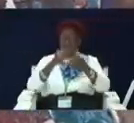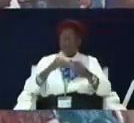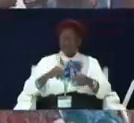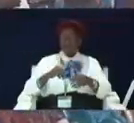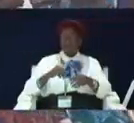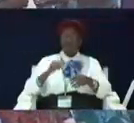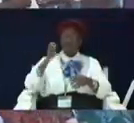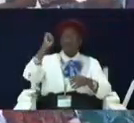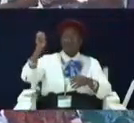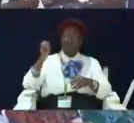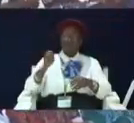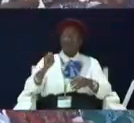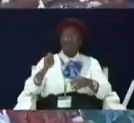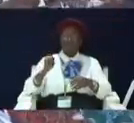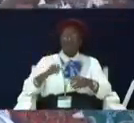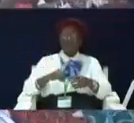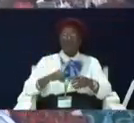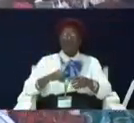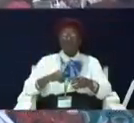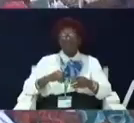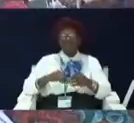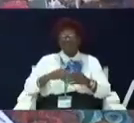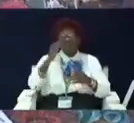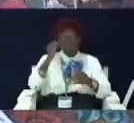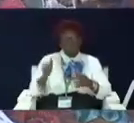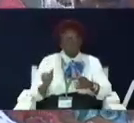nearly lost his